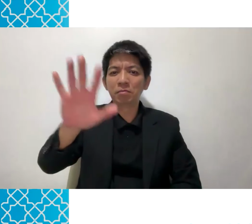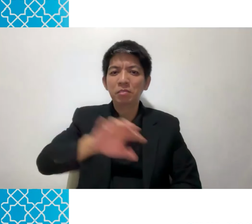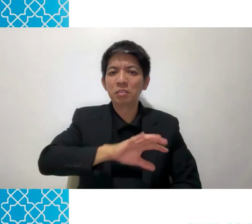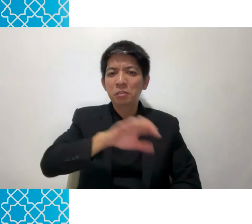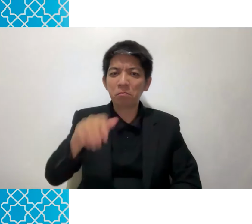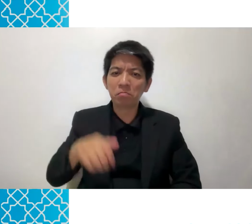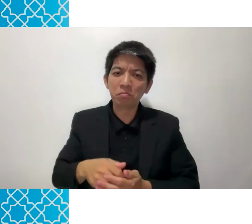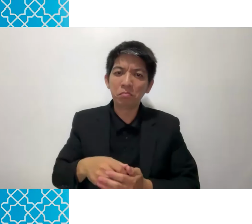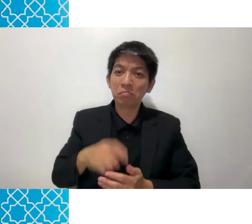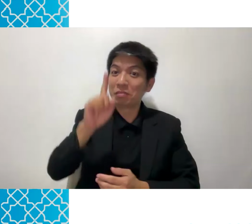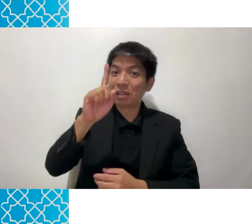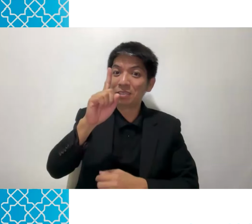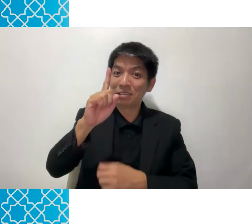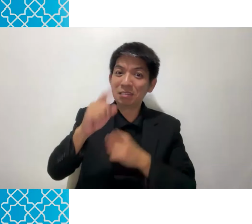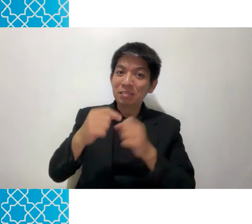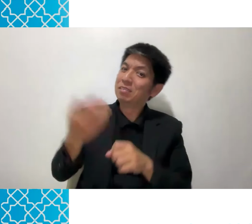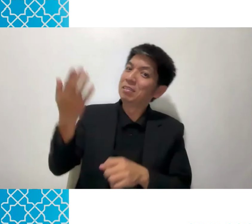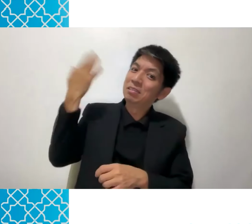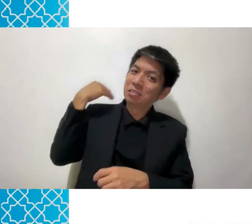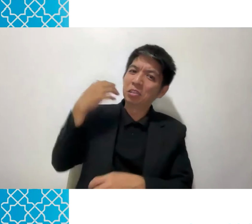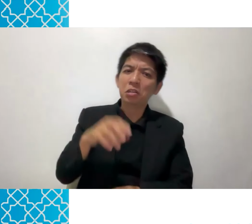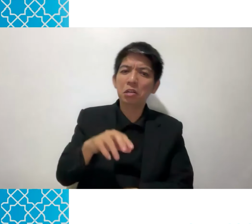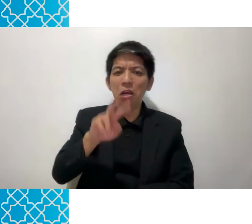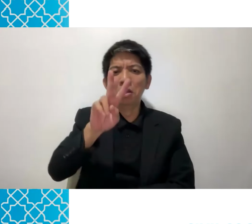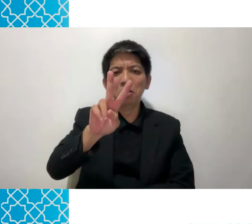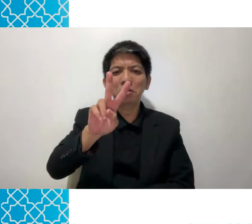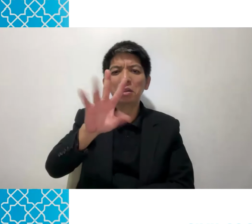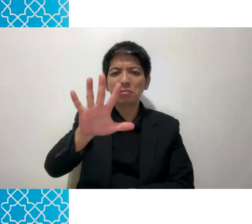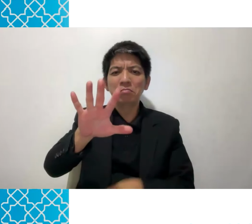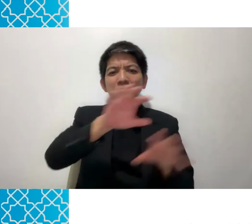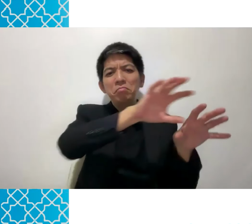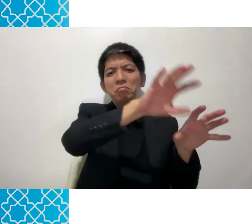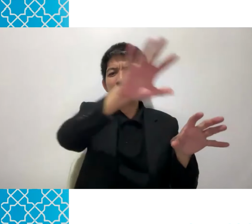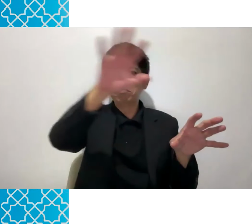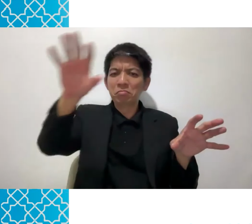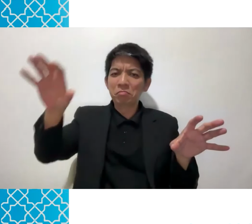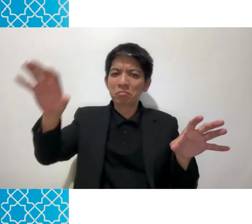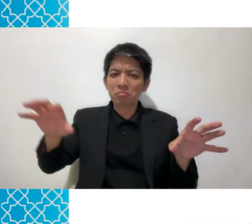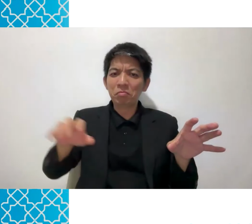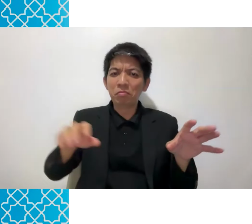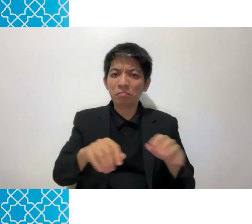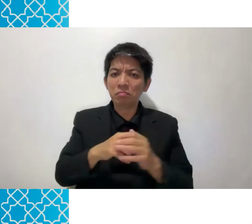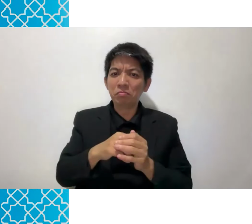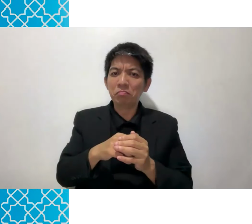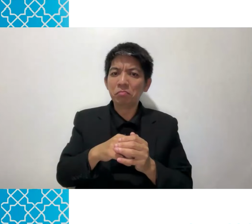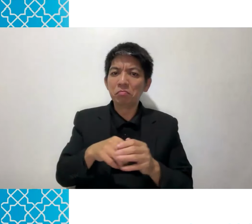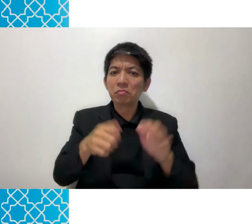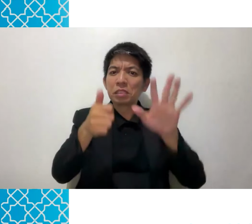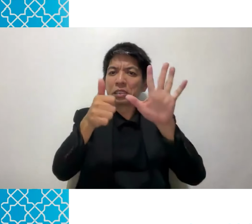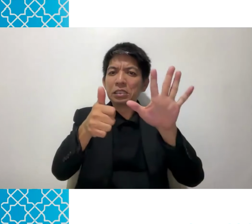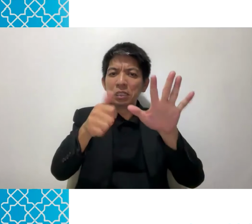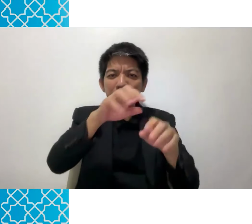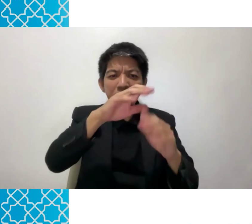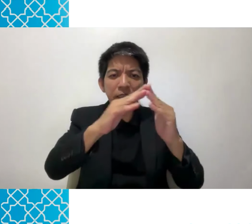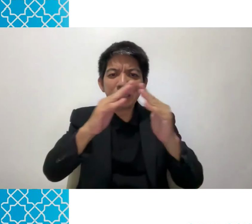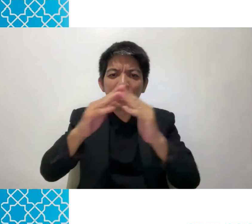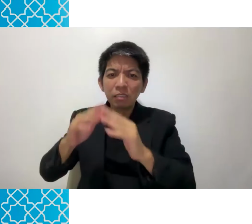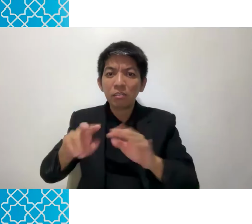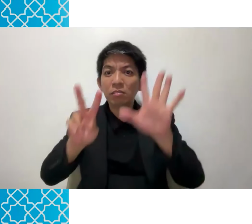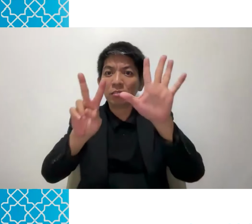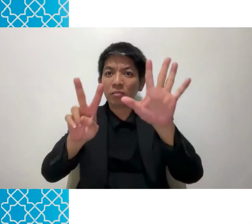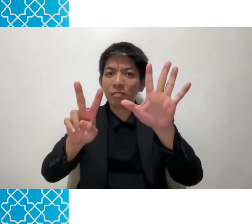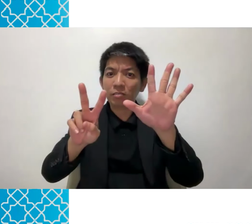across 16 cities across 7 countries, where one of the example that we have kind of